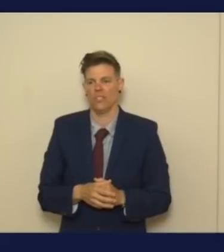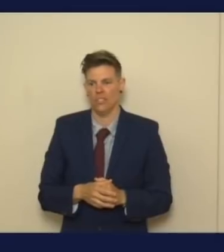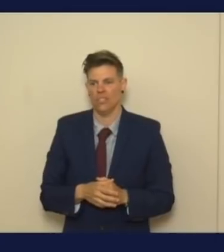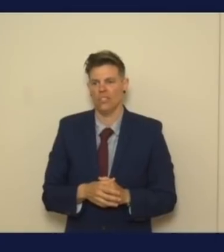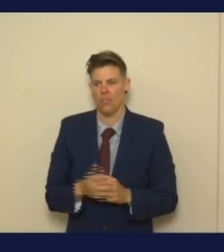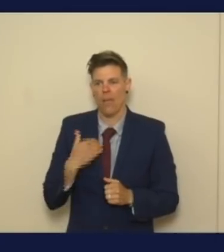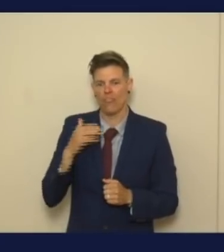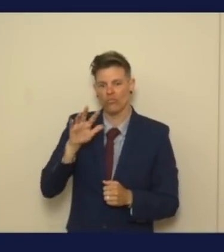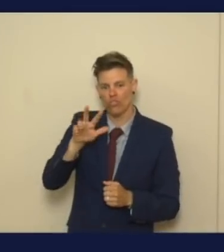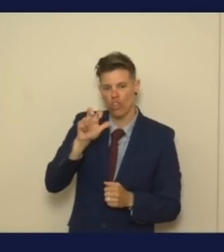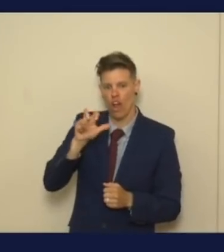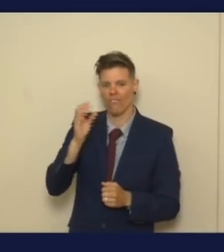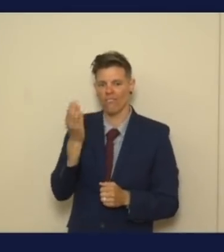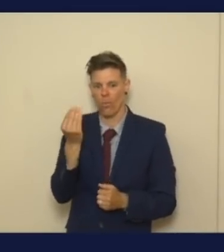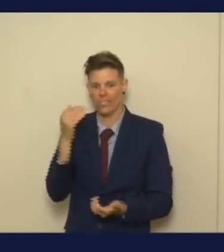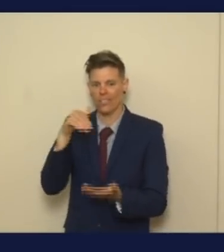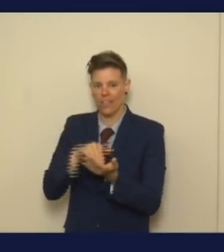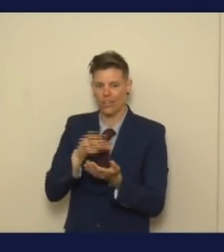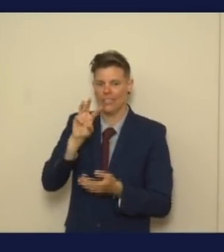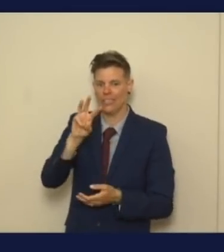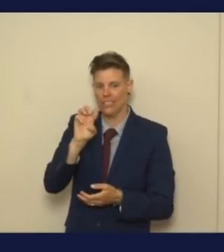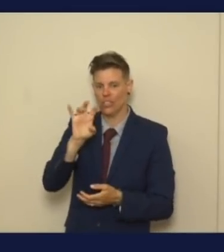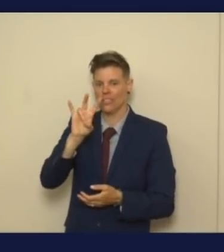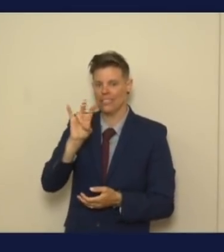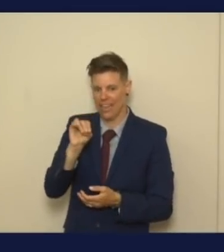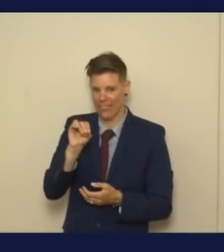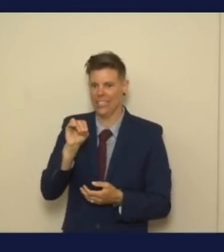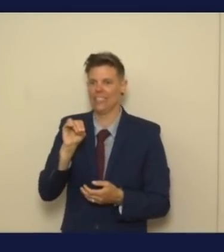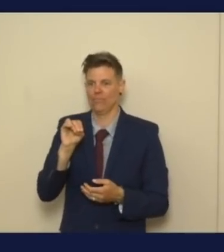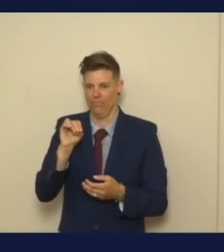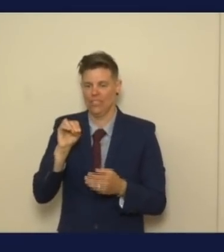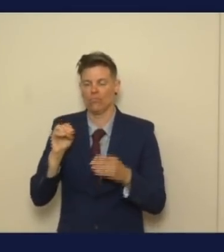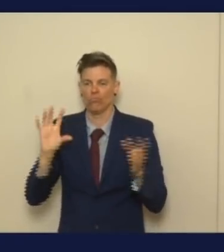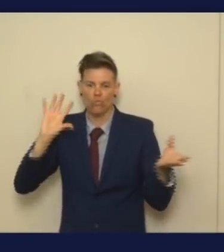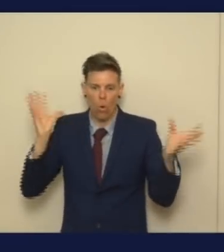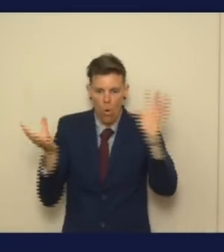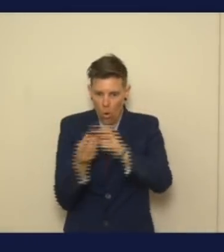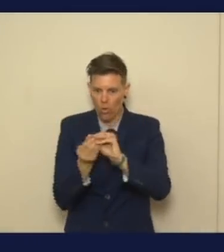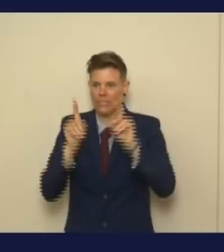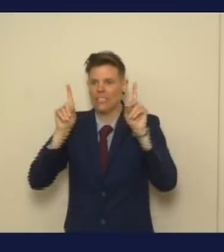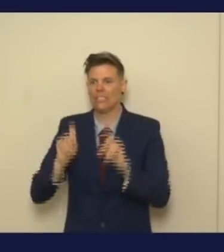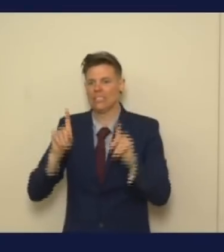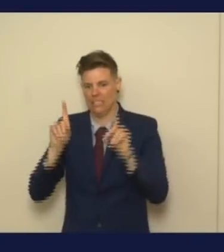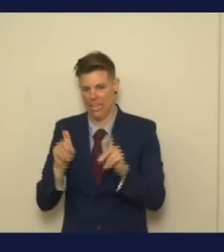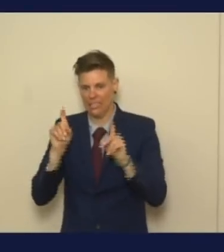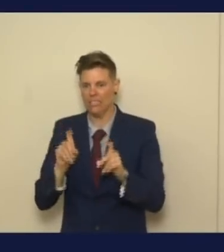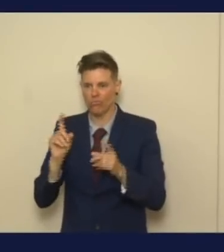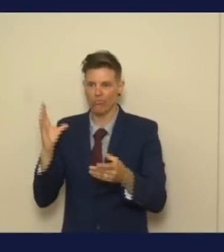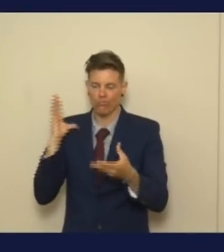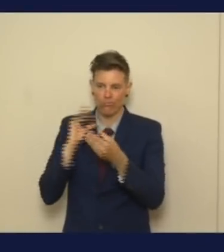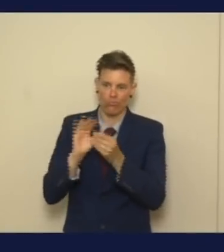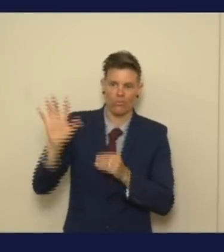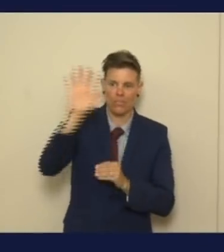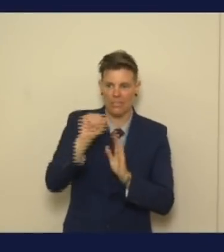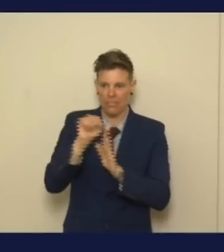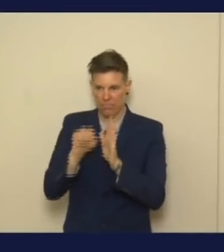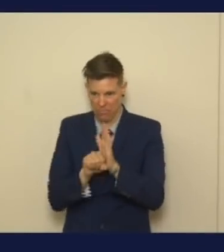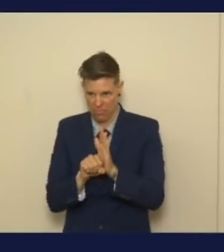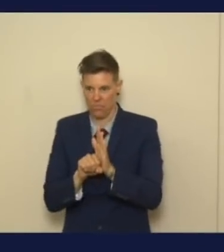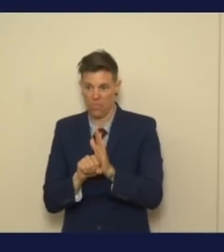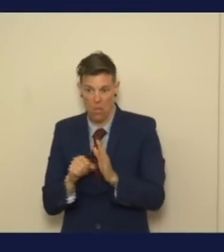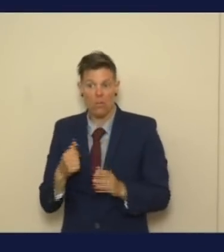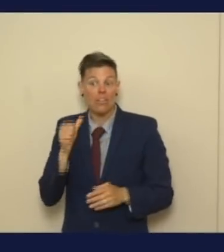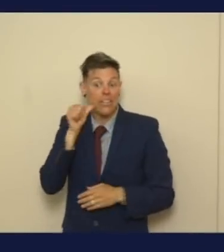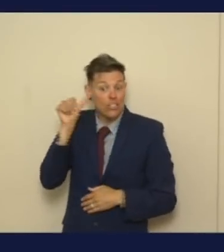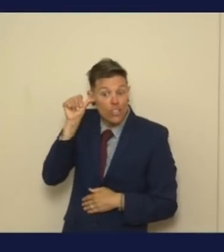314,670 total tests. We did more than 6,000 tests yesterday and are continuing